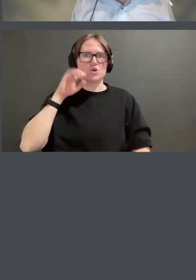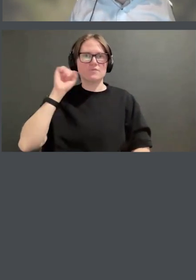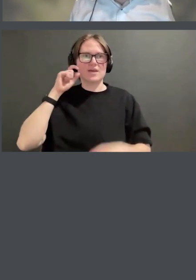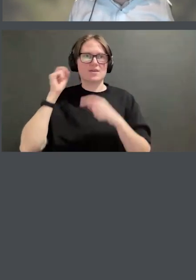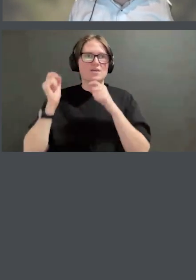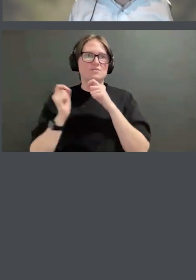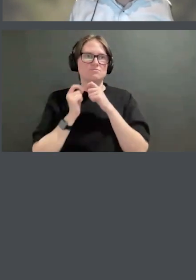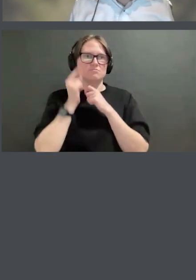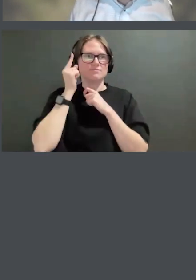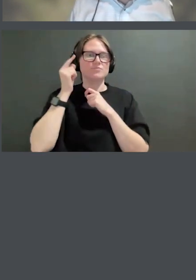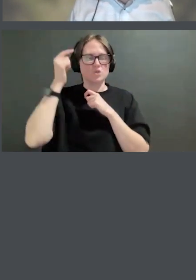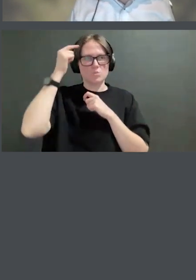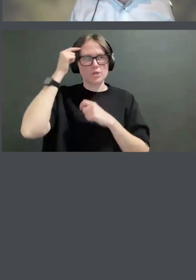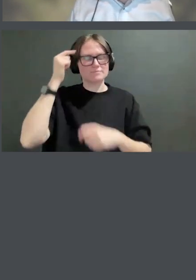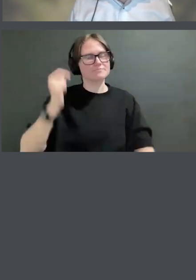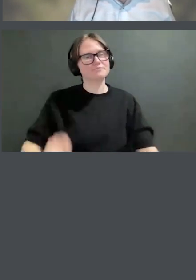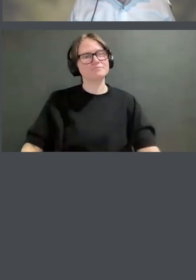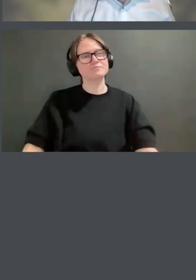brain.